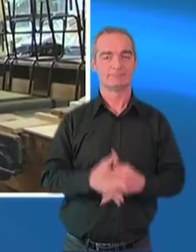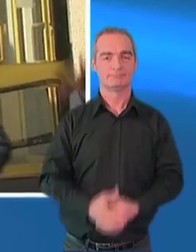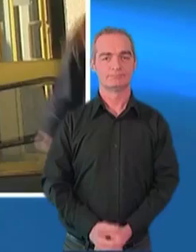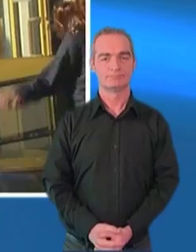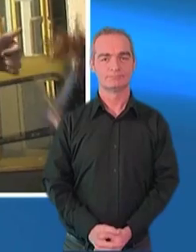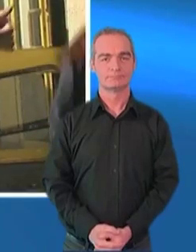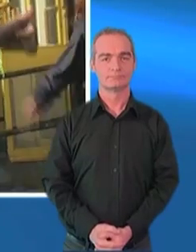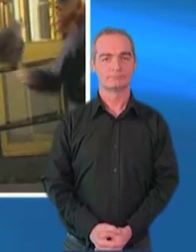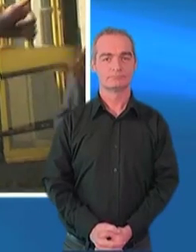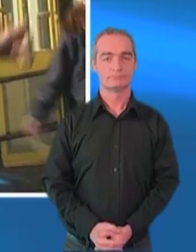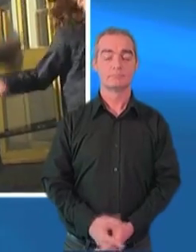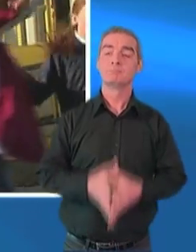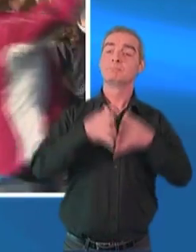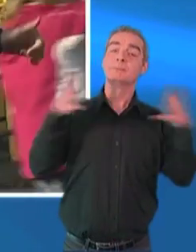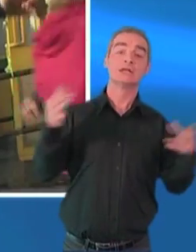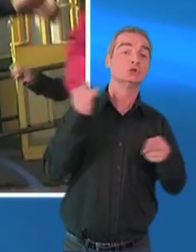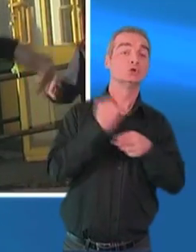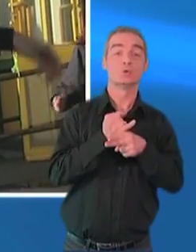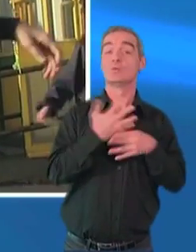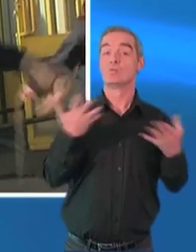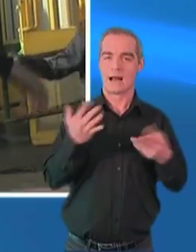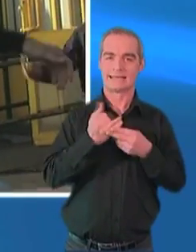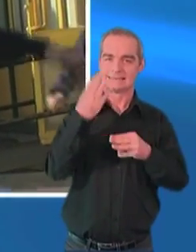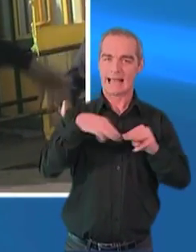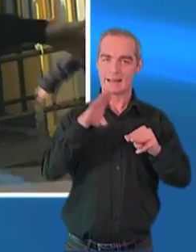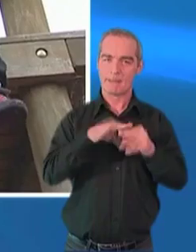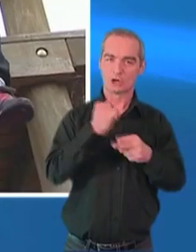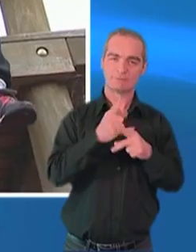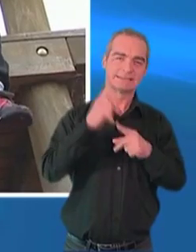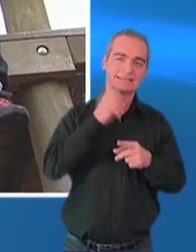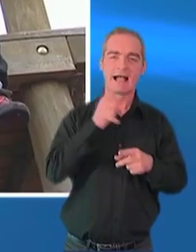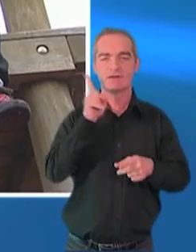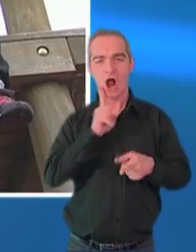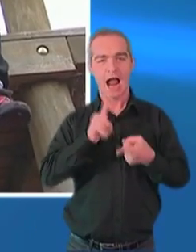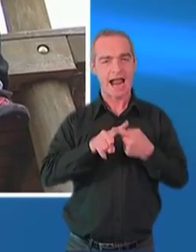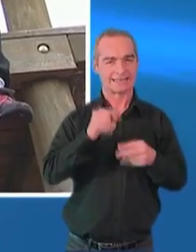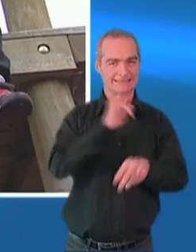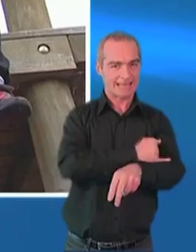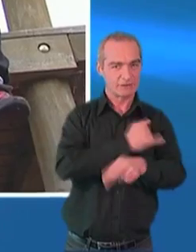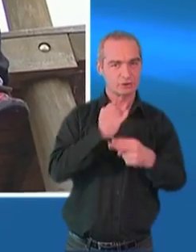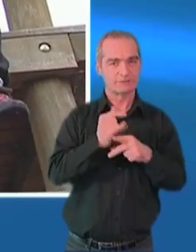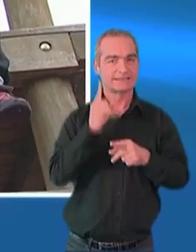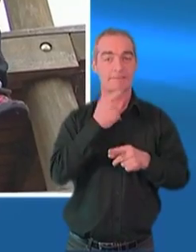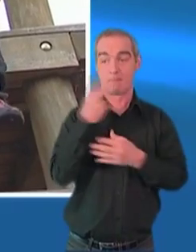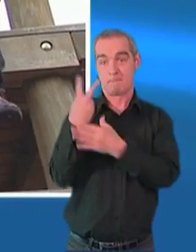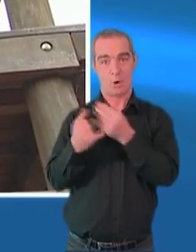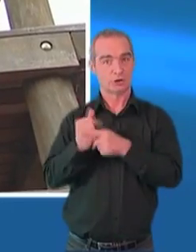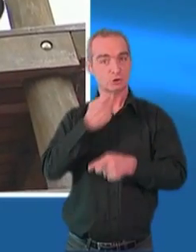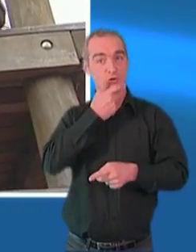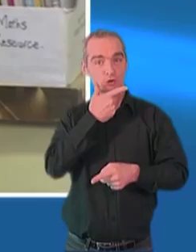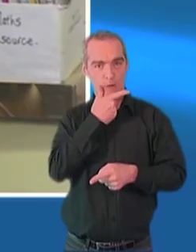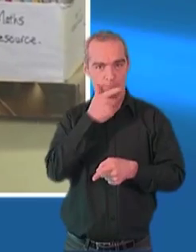second level. The largest of these schools are St Mary's School for Deaf Girls and St Joseph's School for Deaf Boys, both in